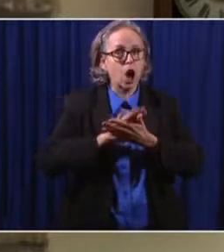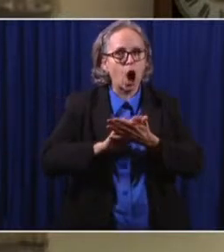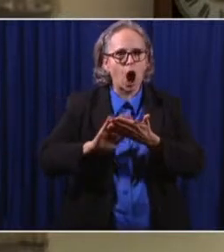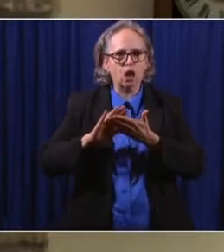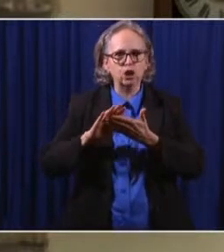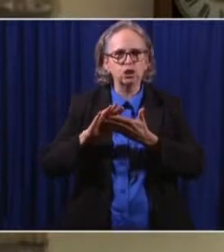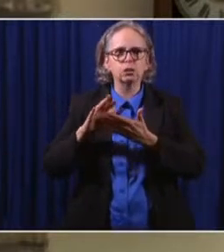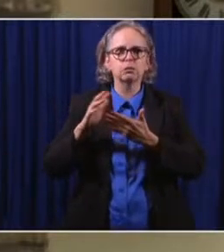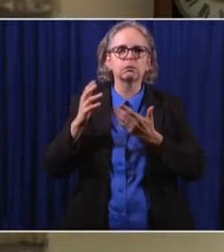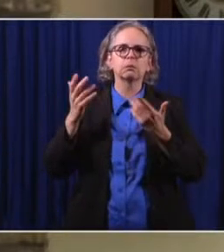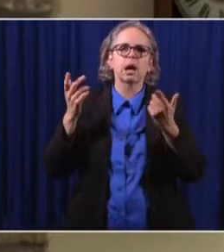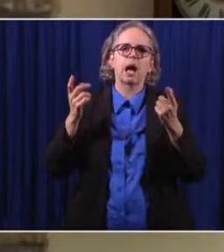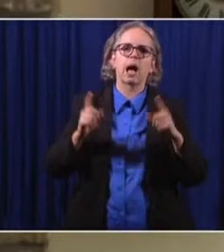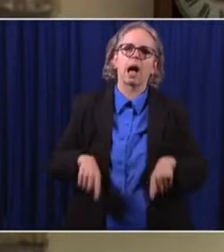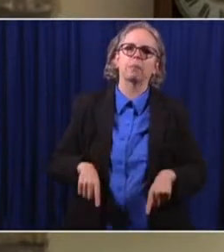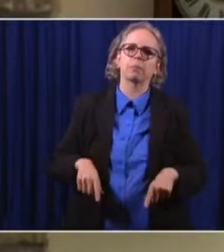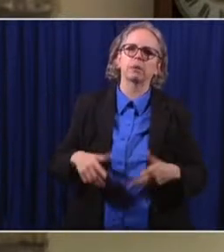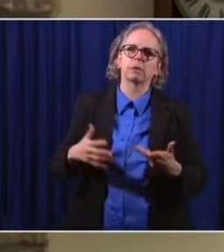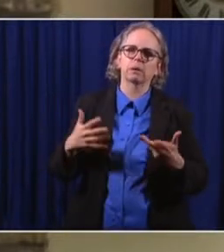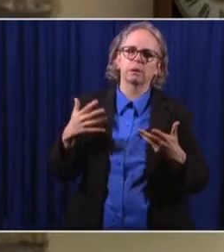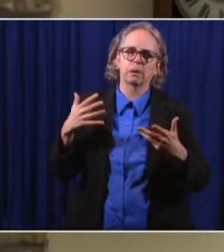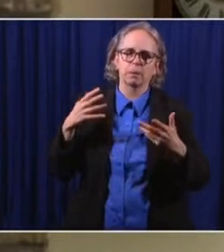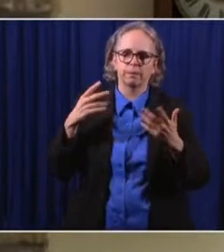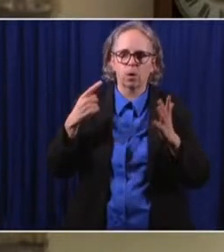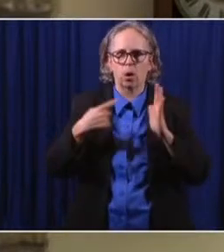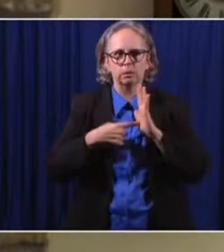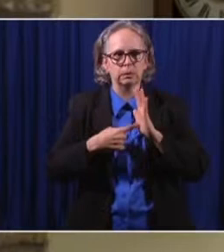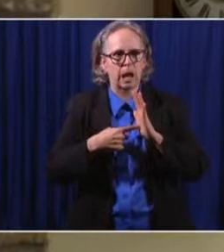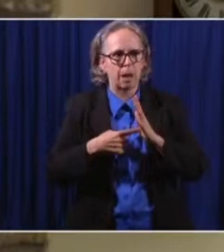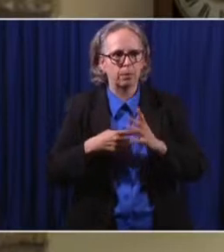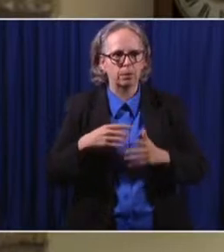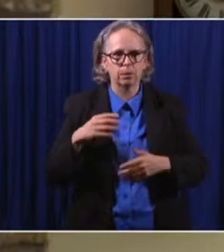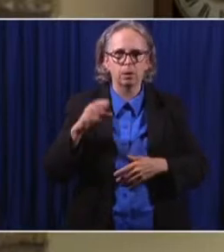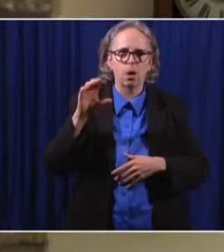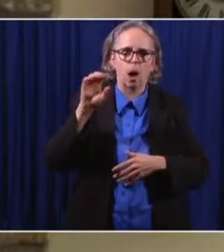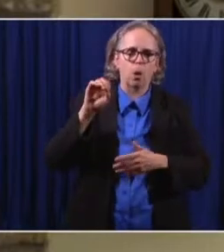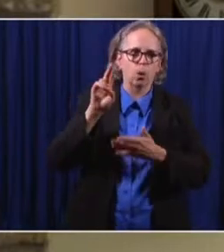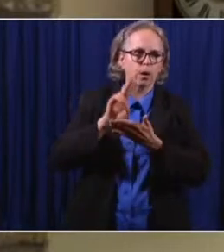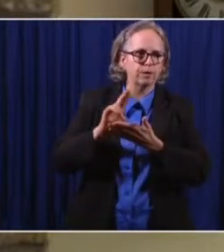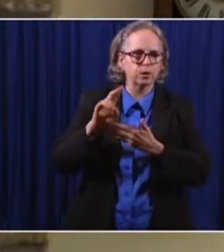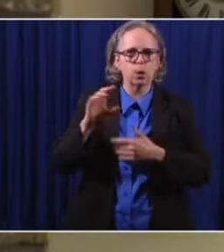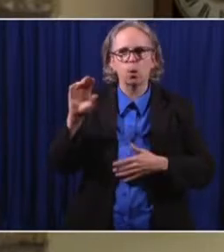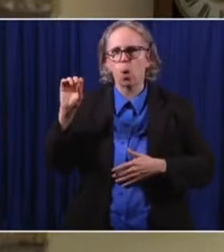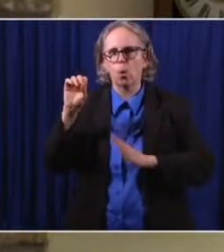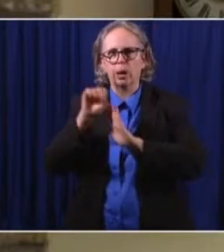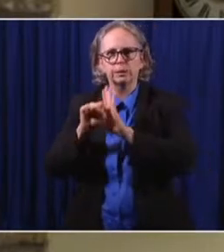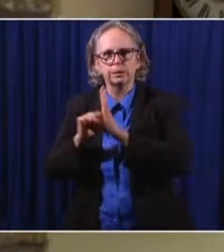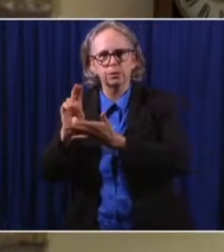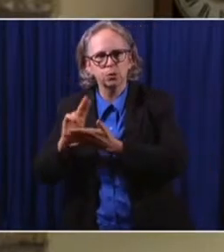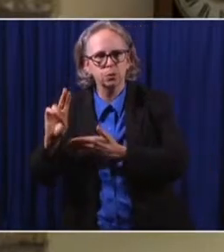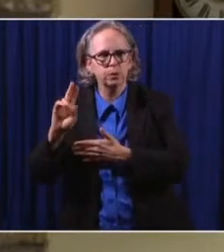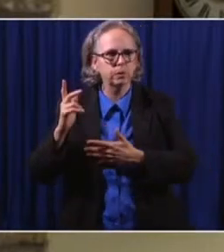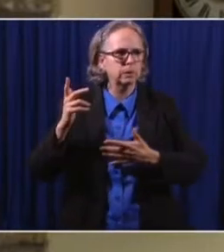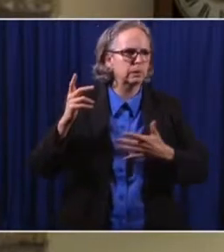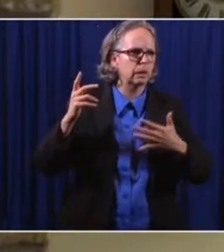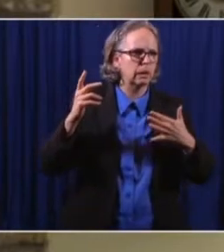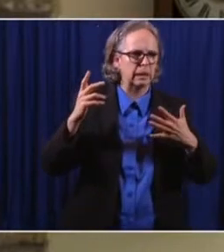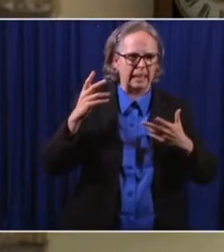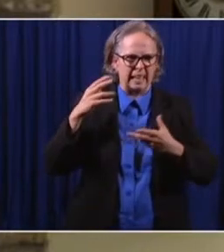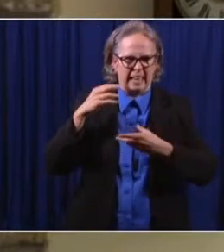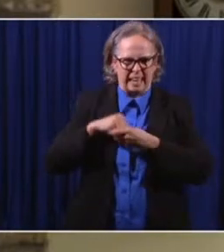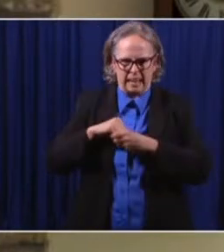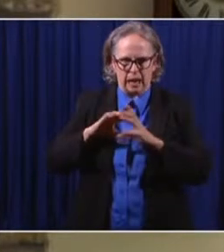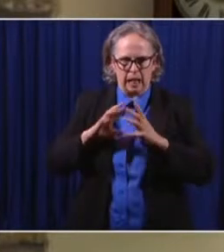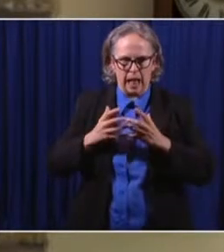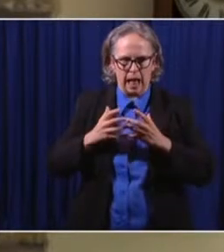students at Miami University, students at OU, the students at Ohio State, Bowling Green, Kent State, they're in those communities.